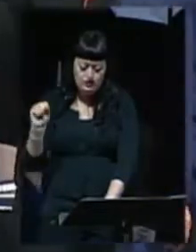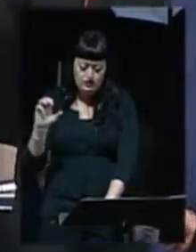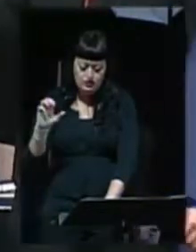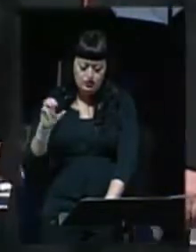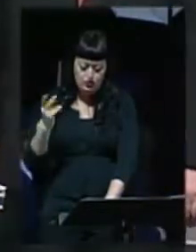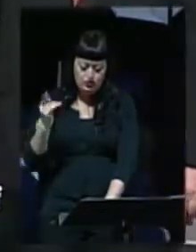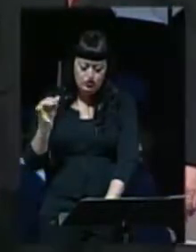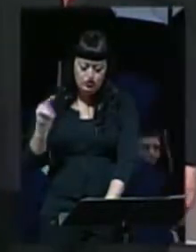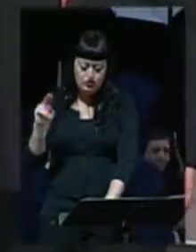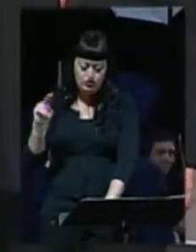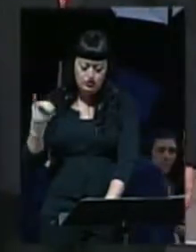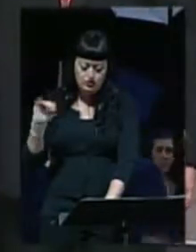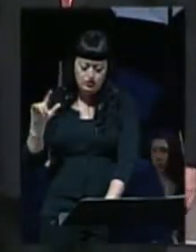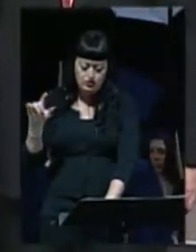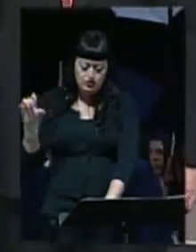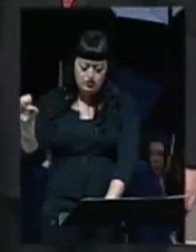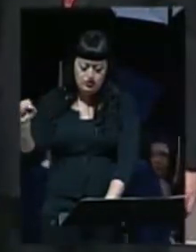Christian Nillis.